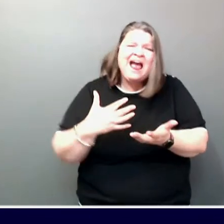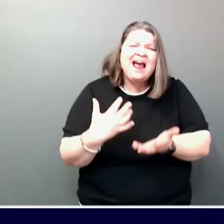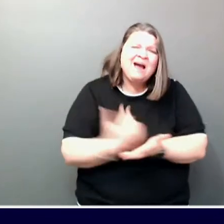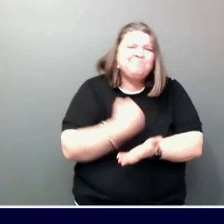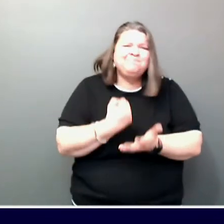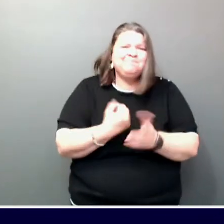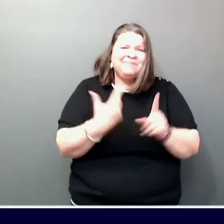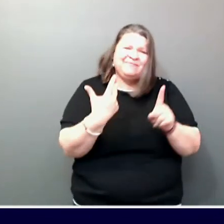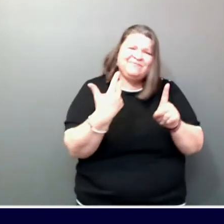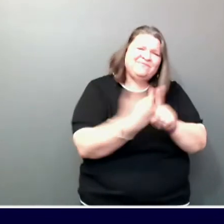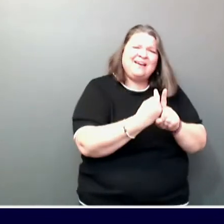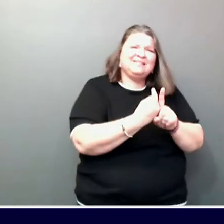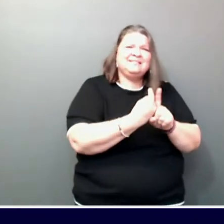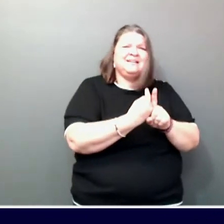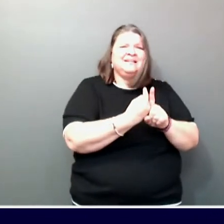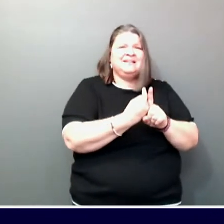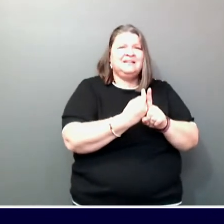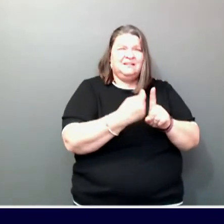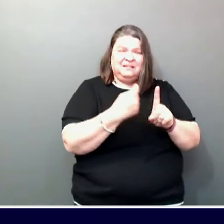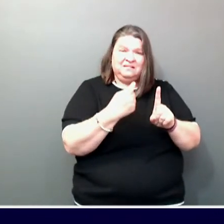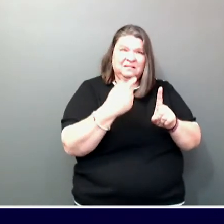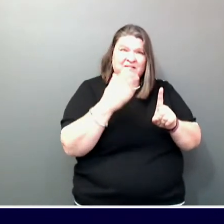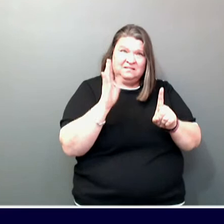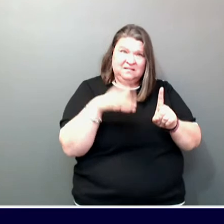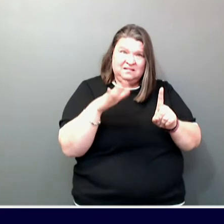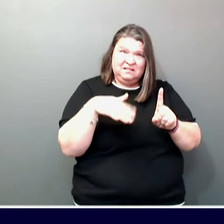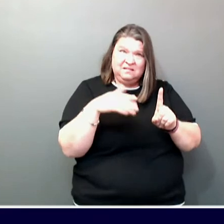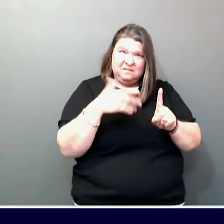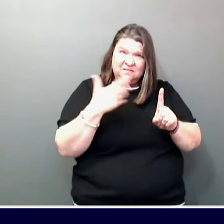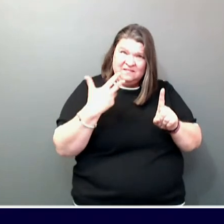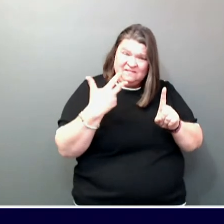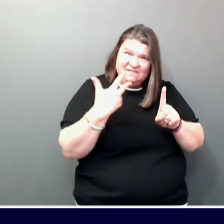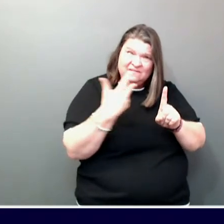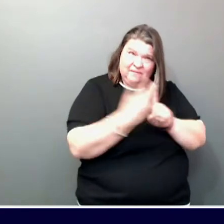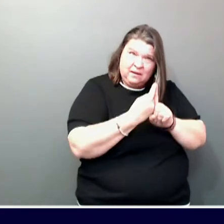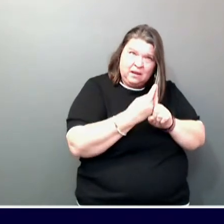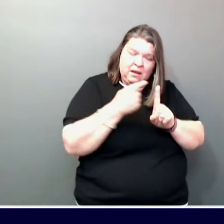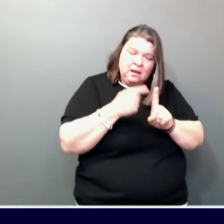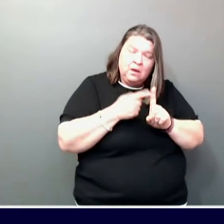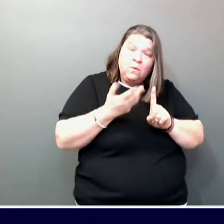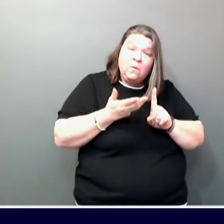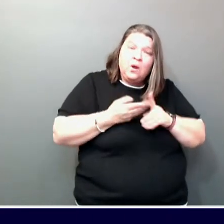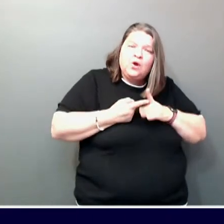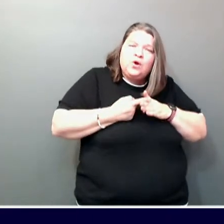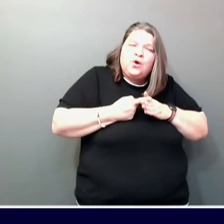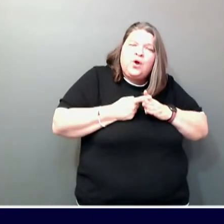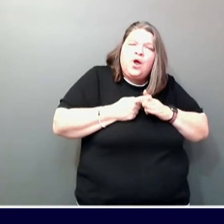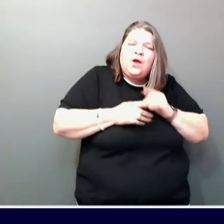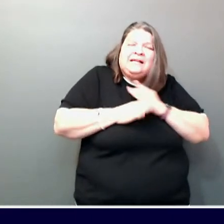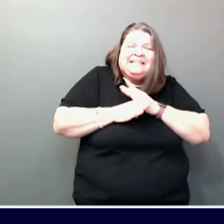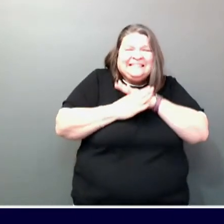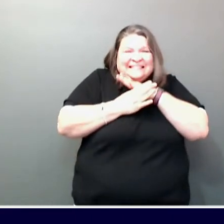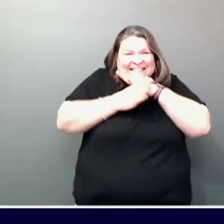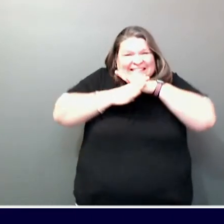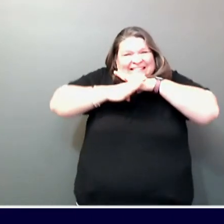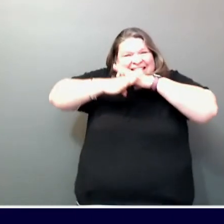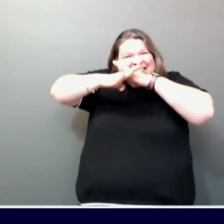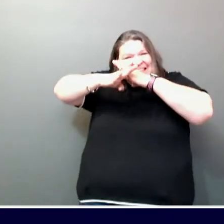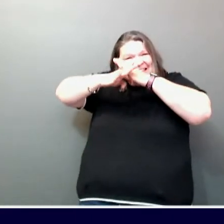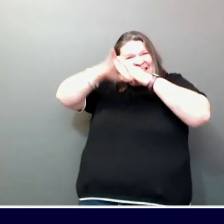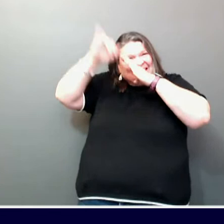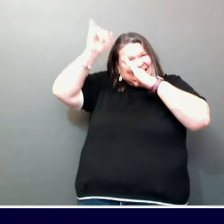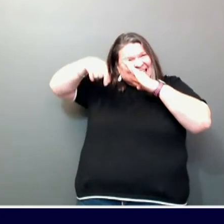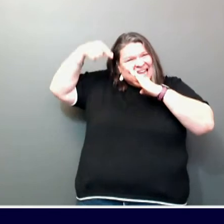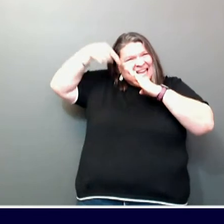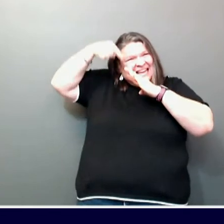event helps. And certainly if you're somebody that, in line with the Principals Association guidelines, want to be